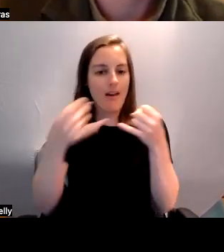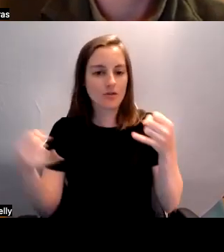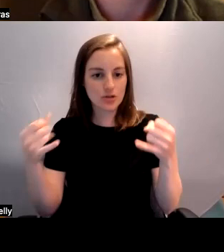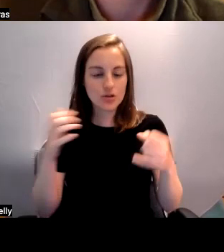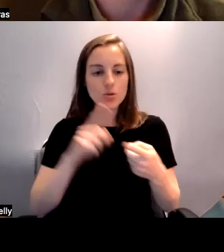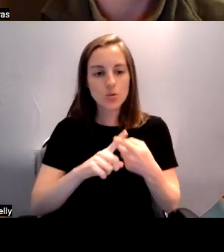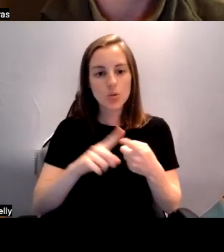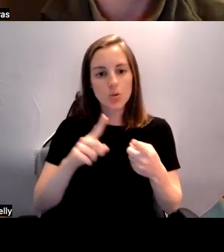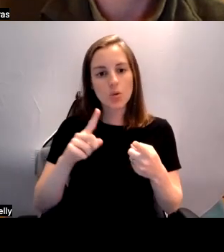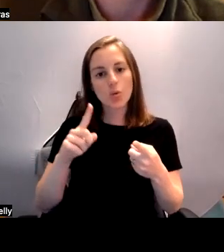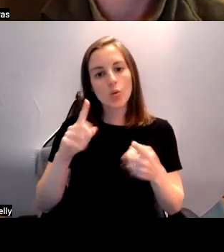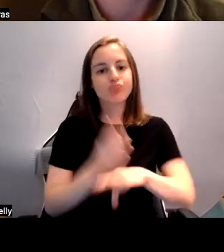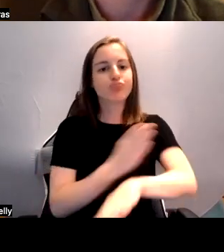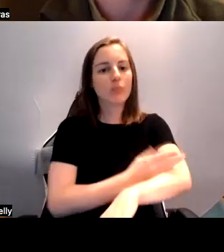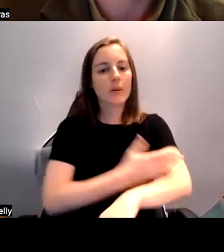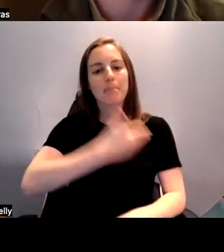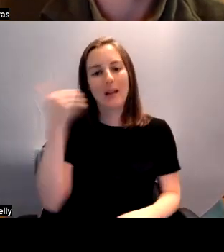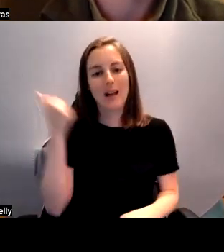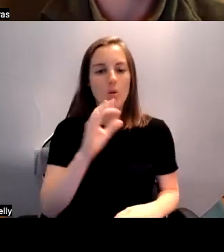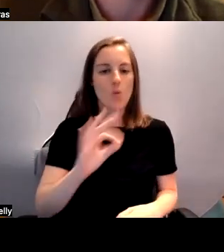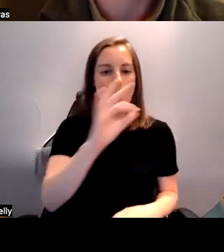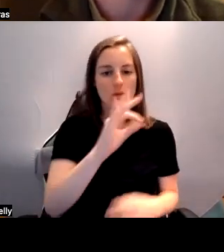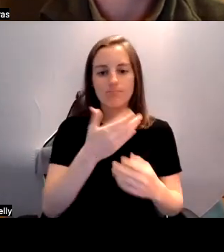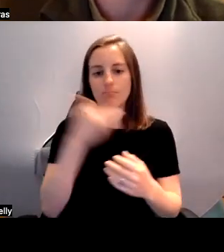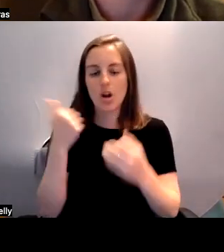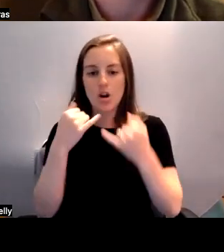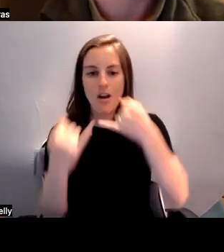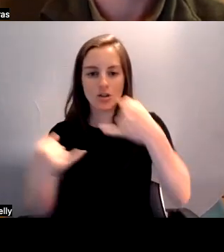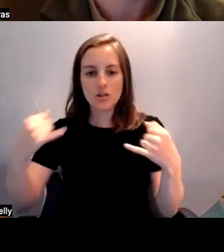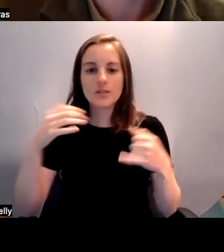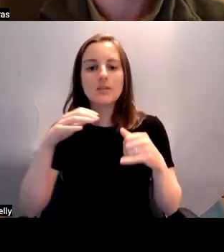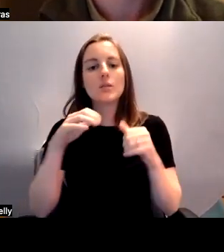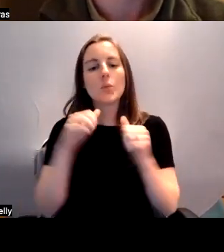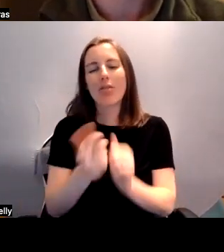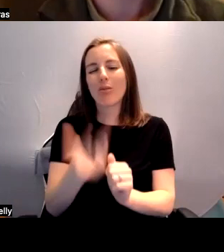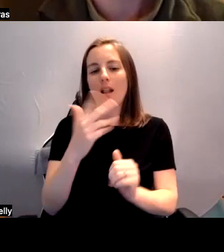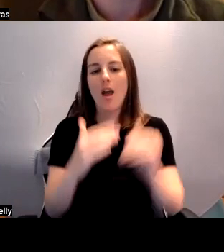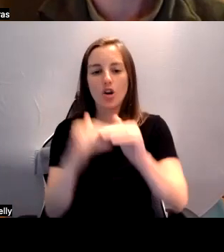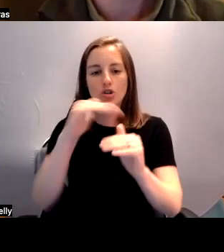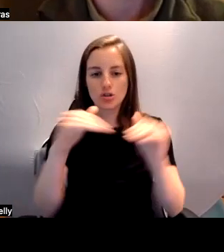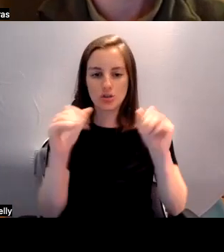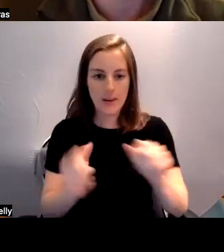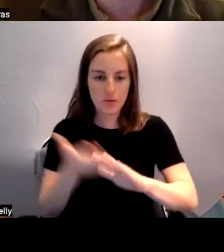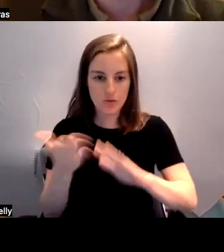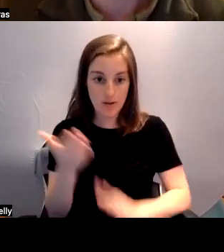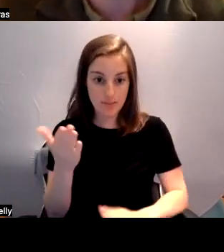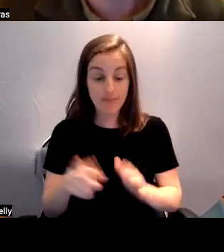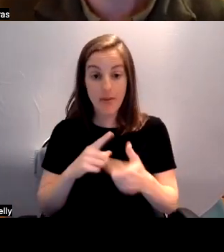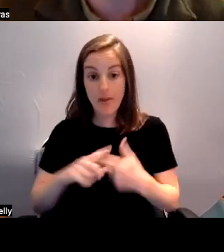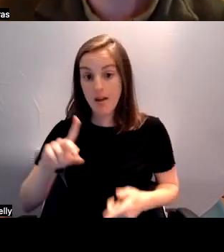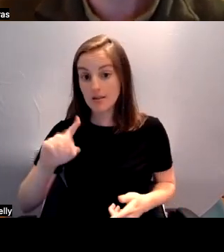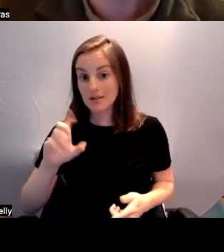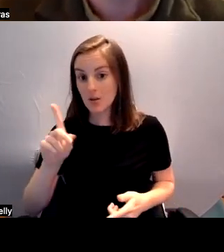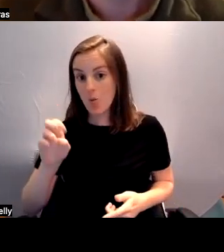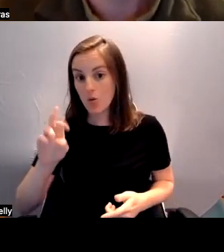with better nodes and better edges. There are 3 layers of those that can be run. And then the decoder takes the final encoded edges